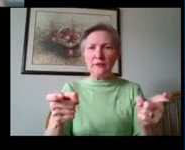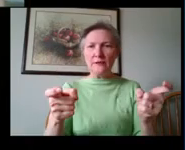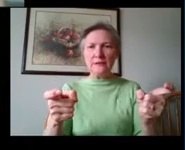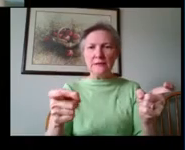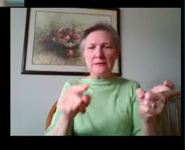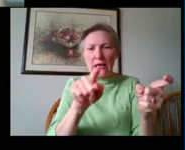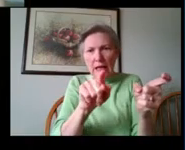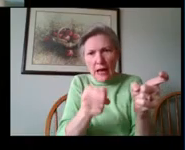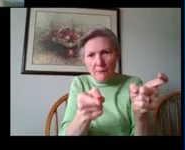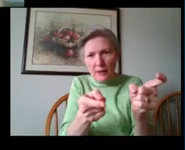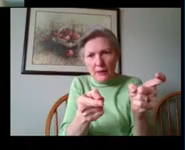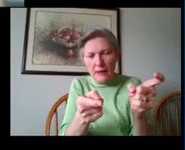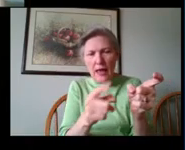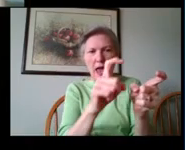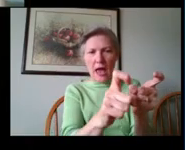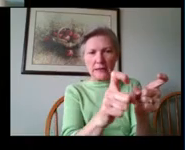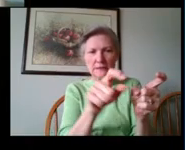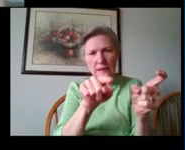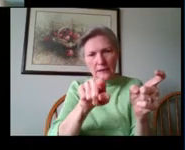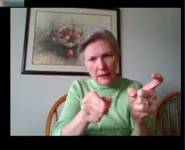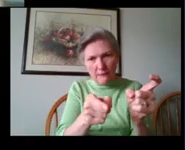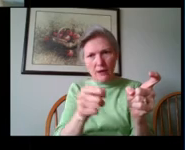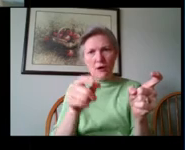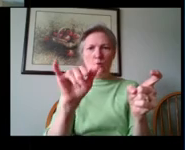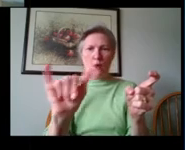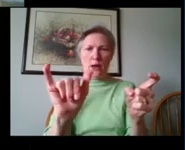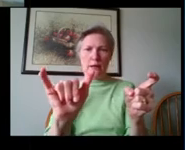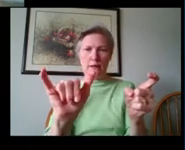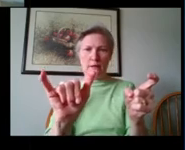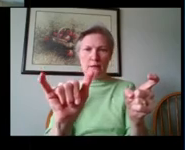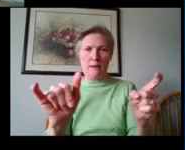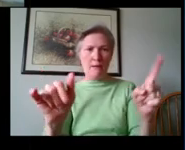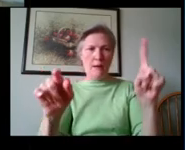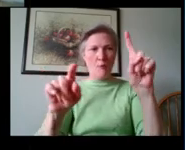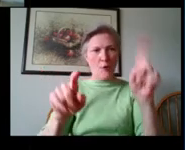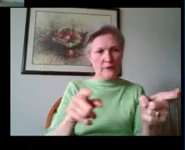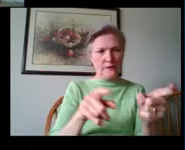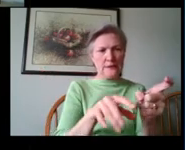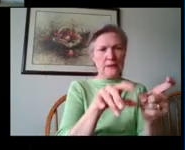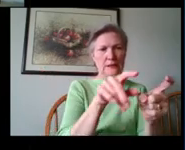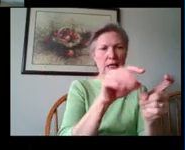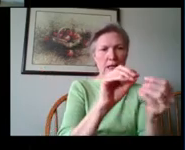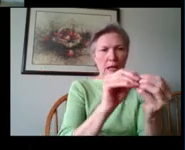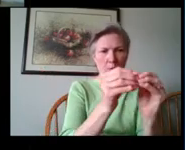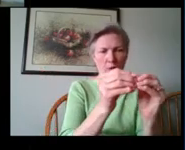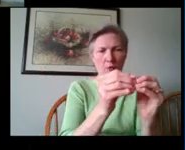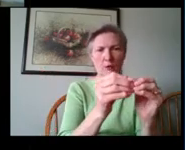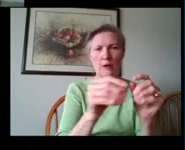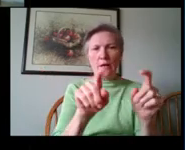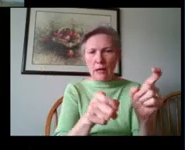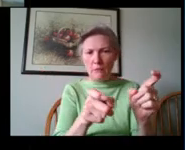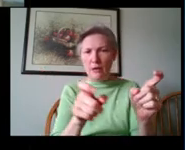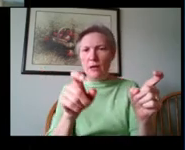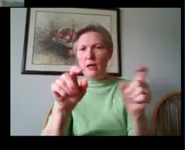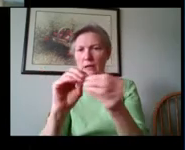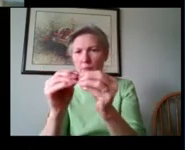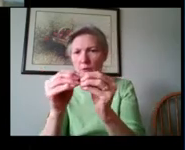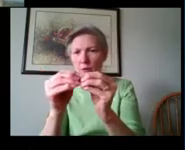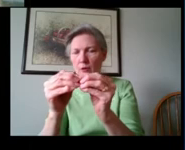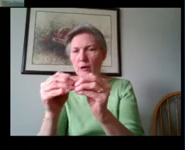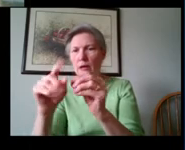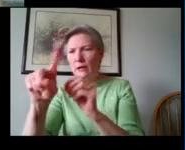notation where you see a parenthesis, a number, comma, another number, parenthesis, right? So what is